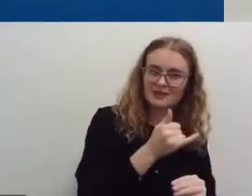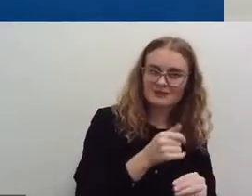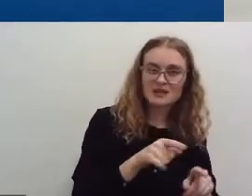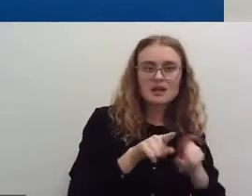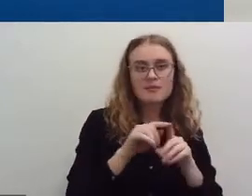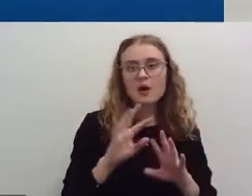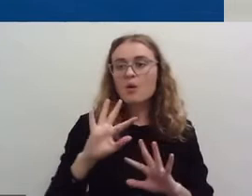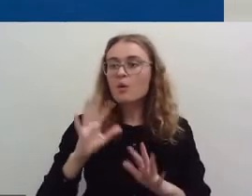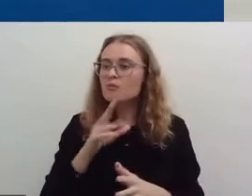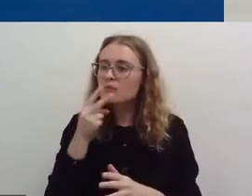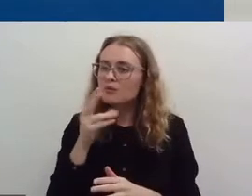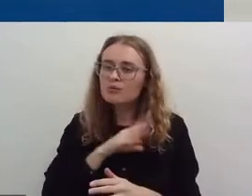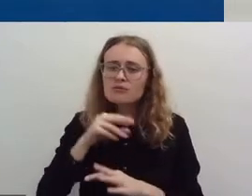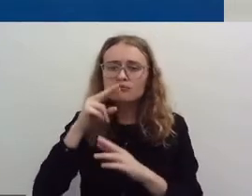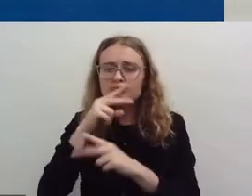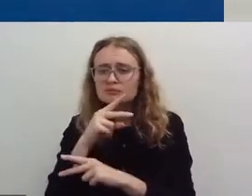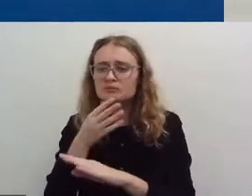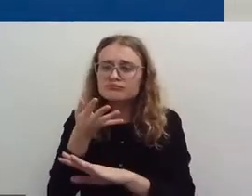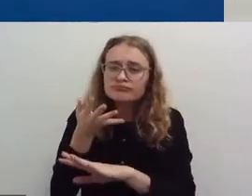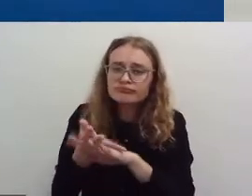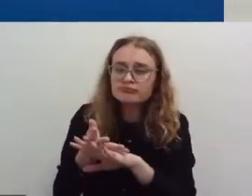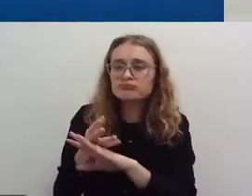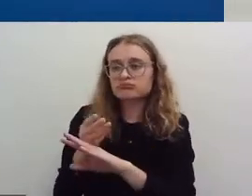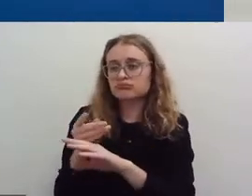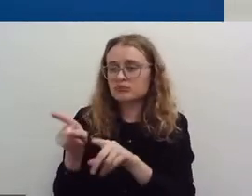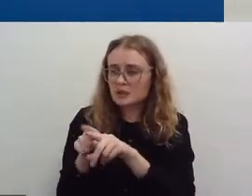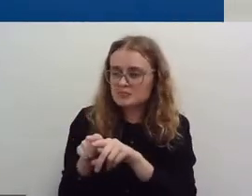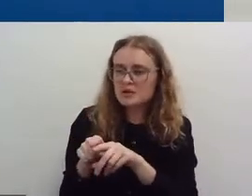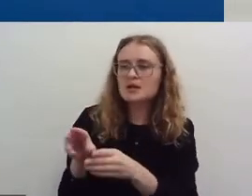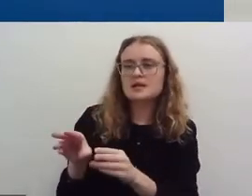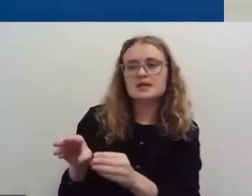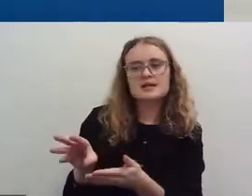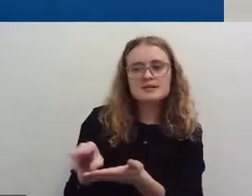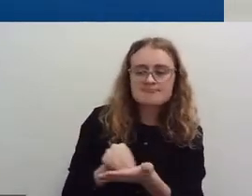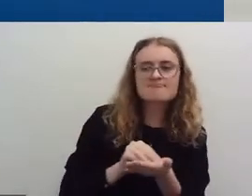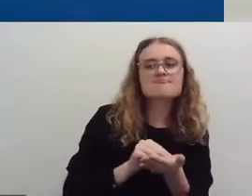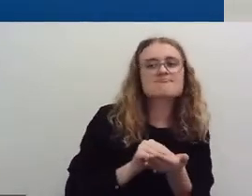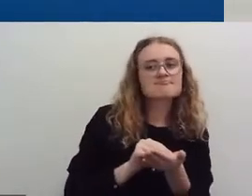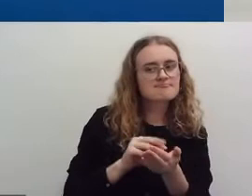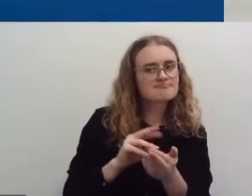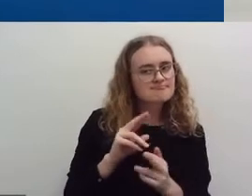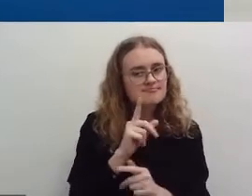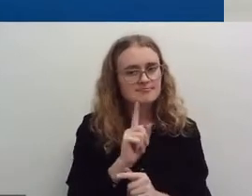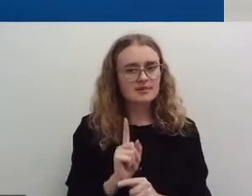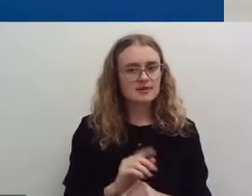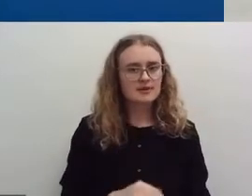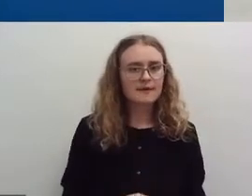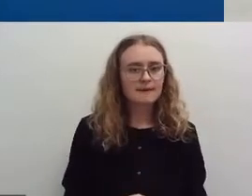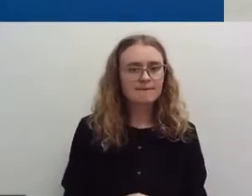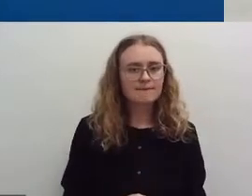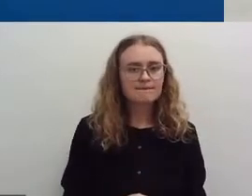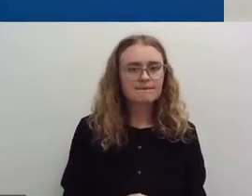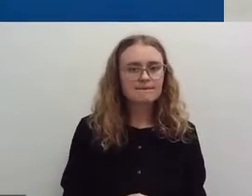I think we have good opportunities and strengths to develop our societies into places where children and young people